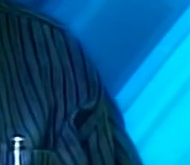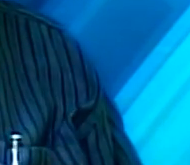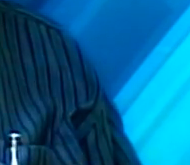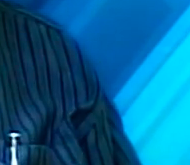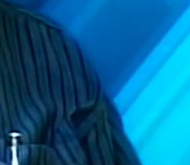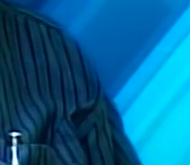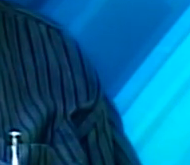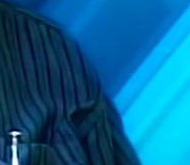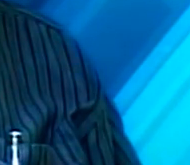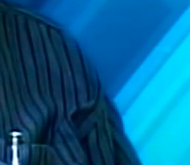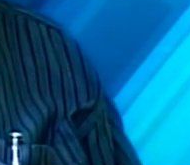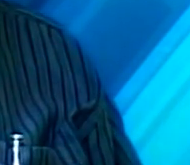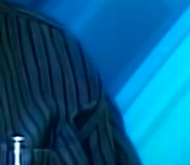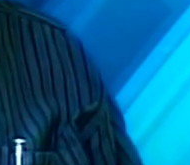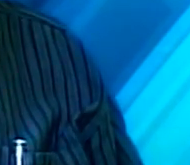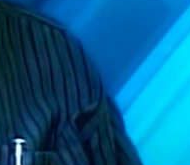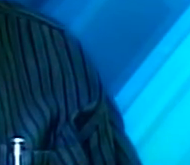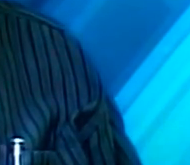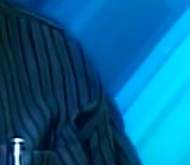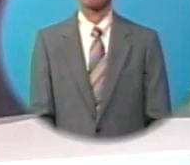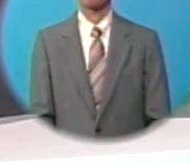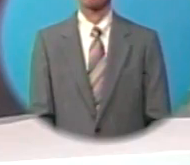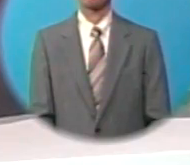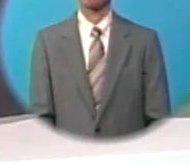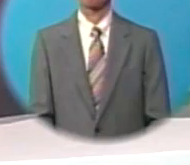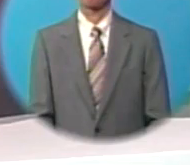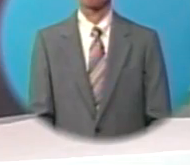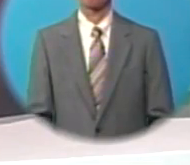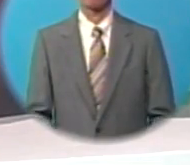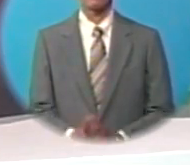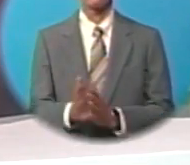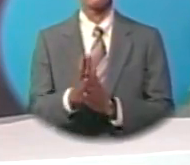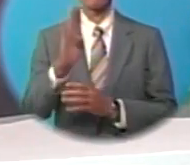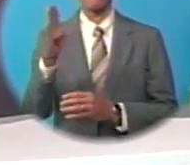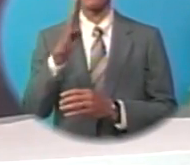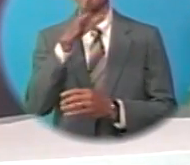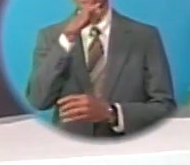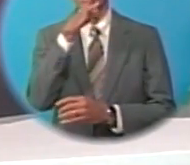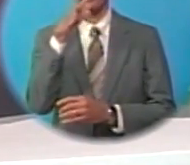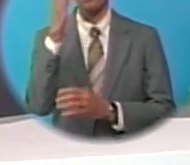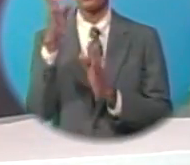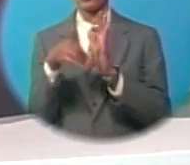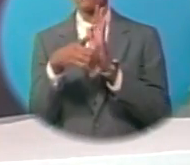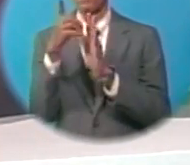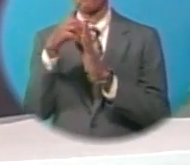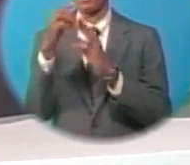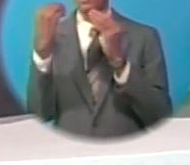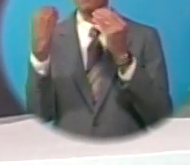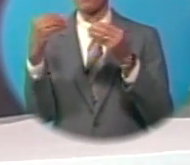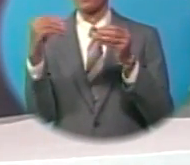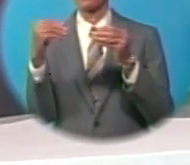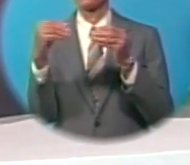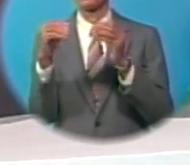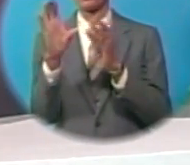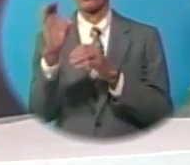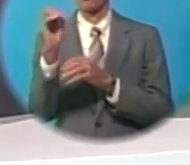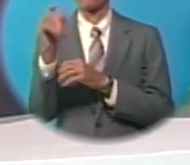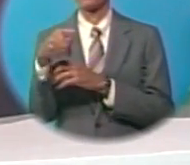pram alongside the road. And the Barbados Agricultural Development and Marketing Corporation,